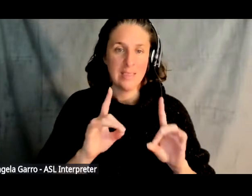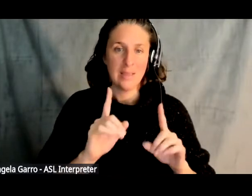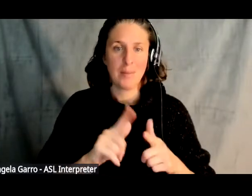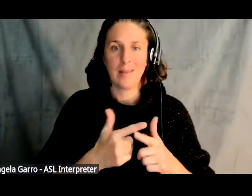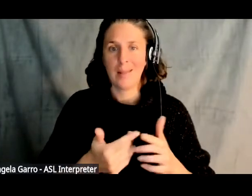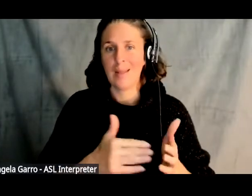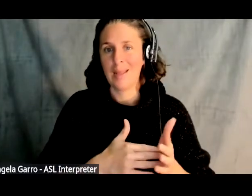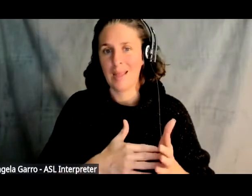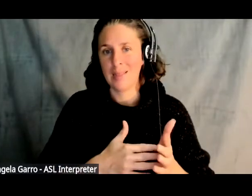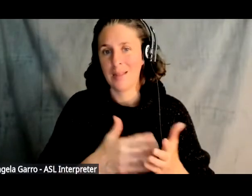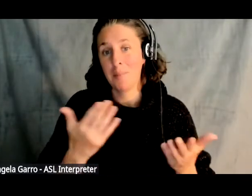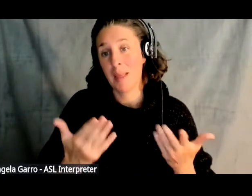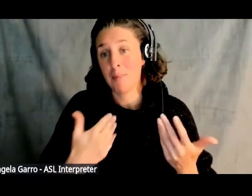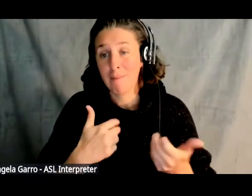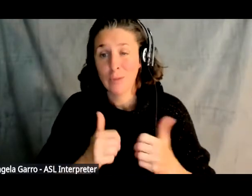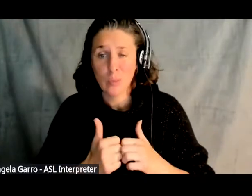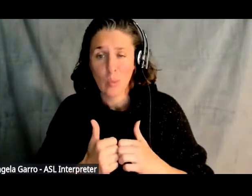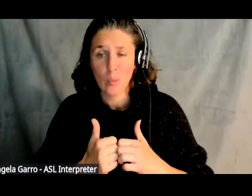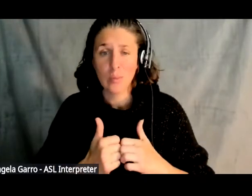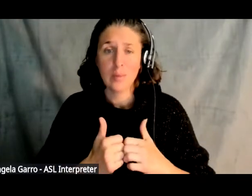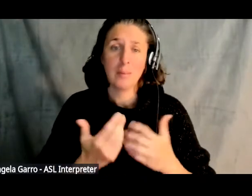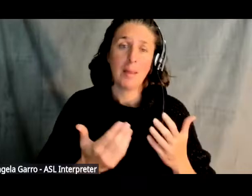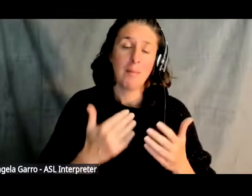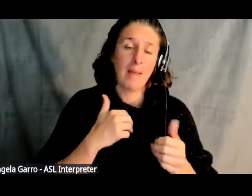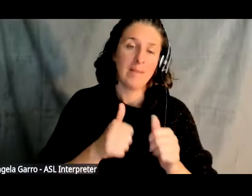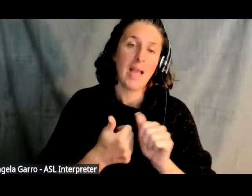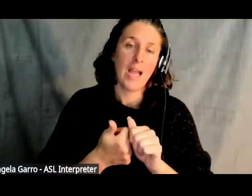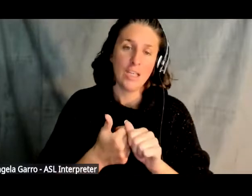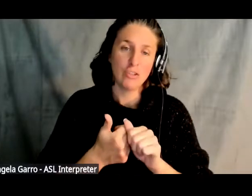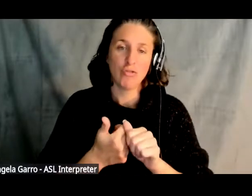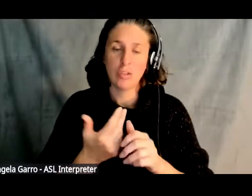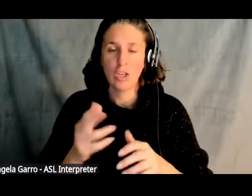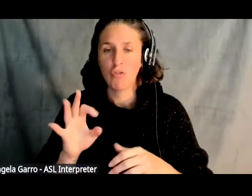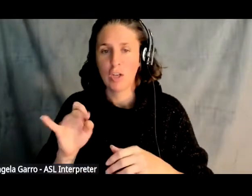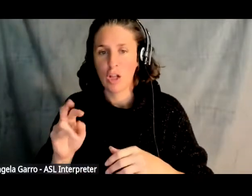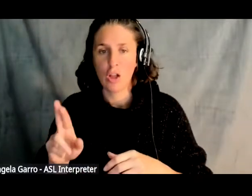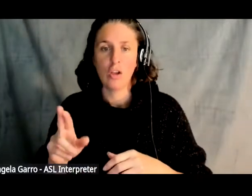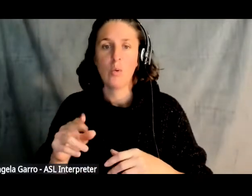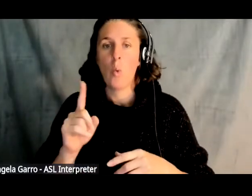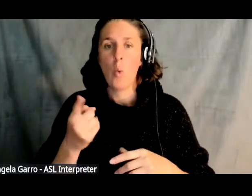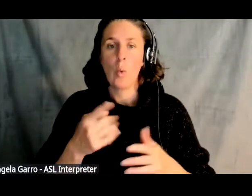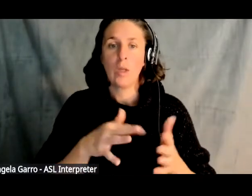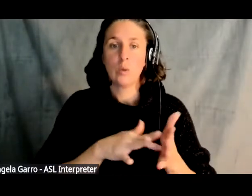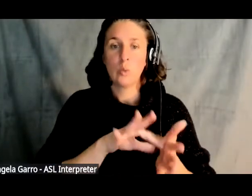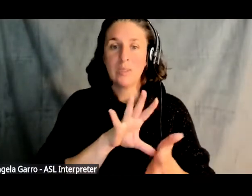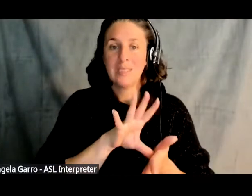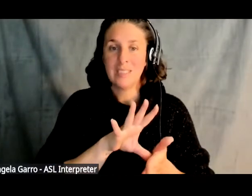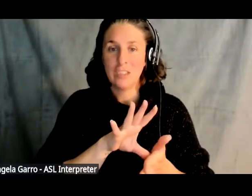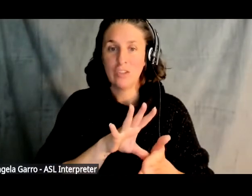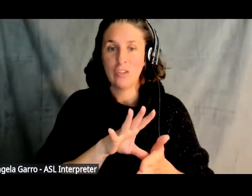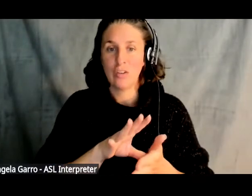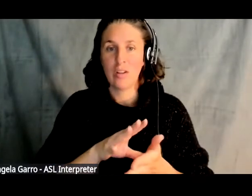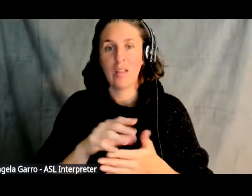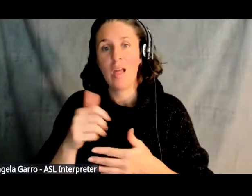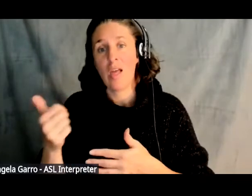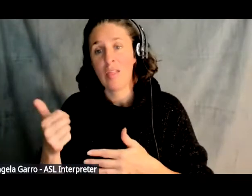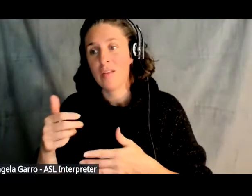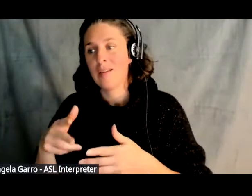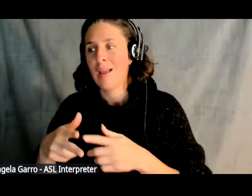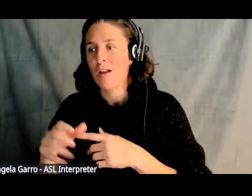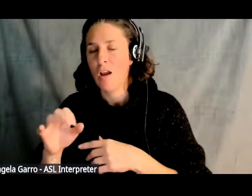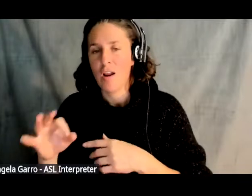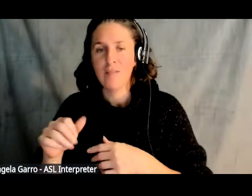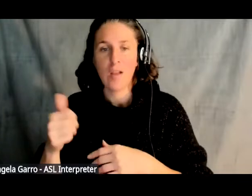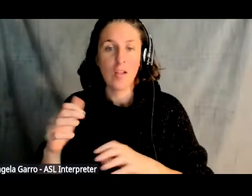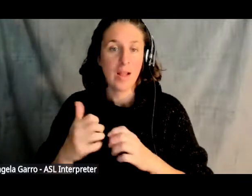again, you might have sports, you might have extracurriculars. It's only in junior and senior year that when PE is cut off and some other classes like, I don't